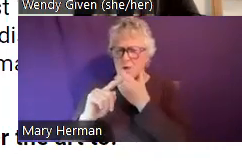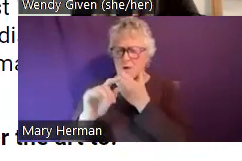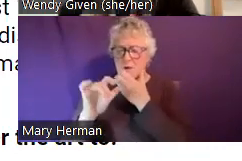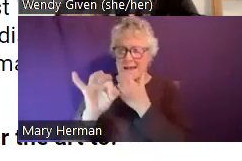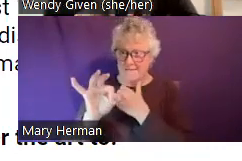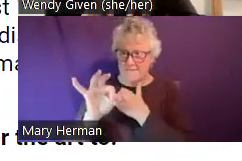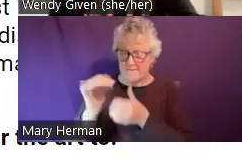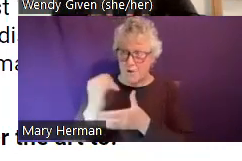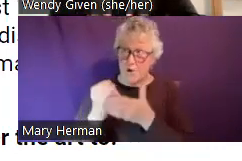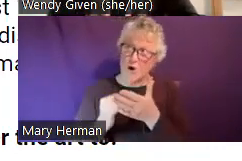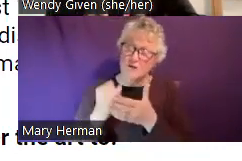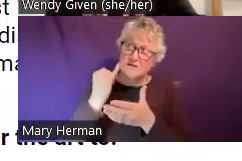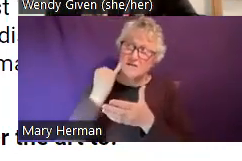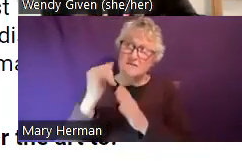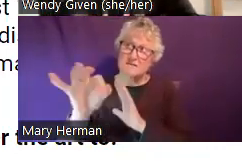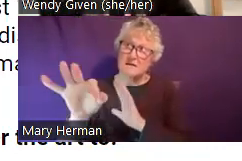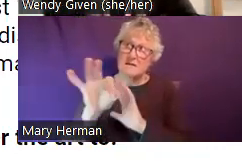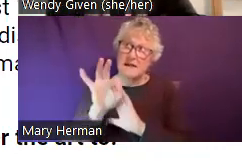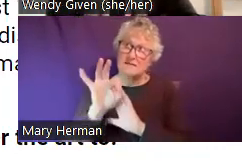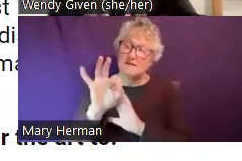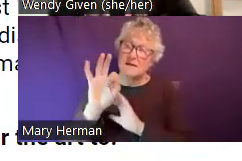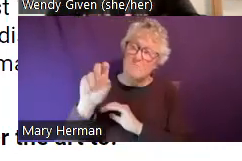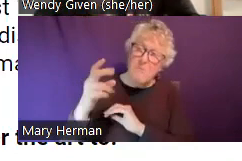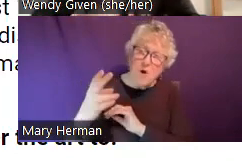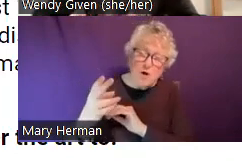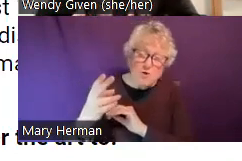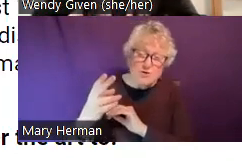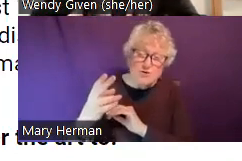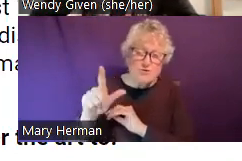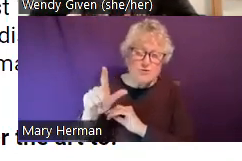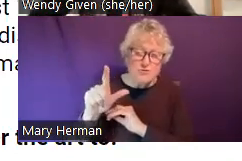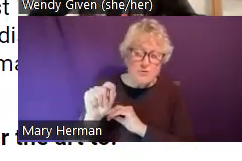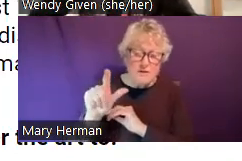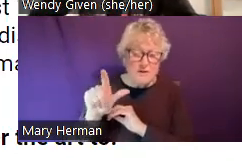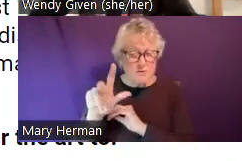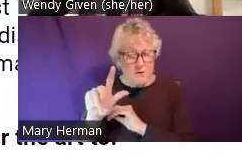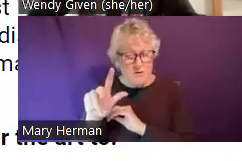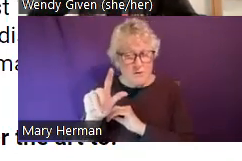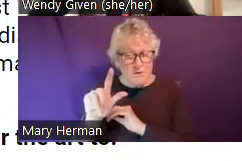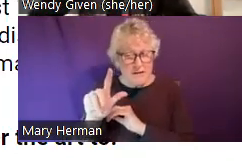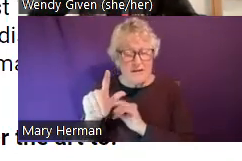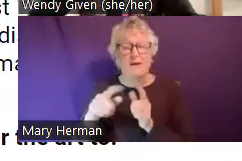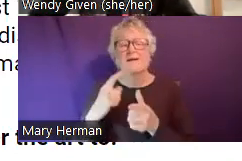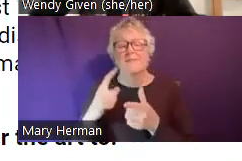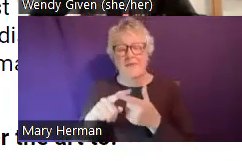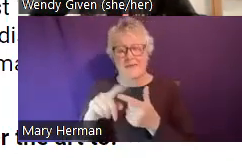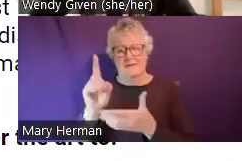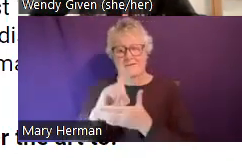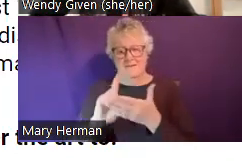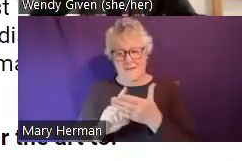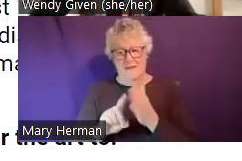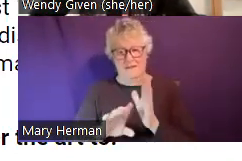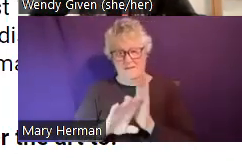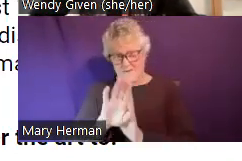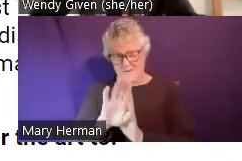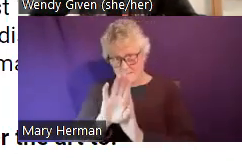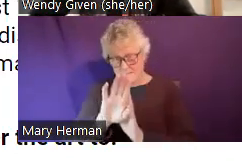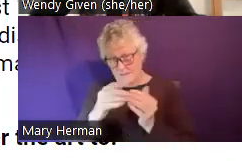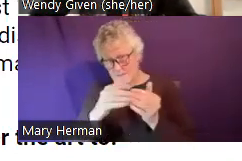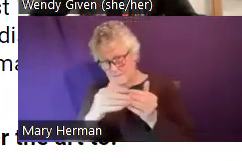in, say, March of 2023, then design development could